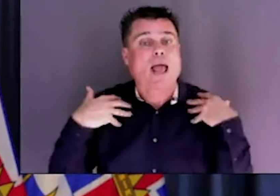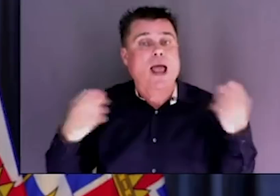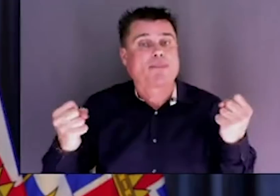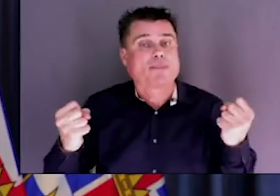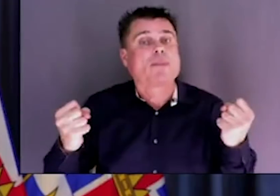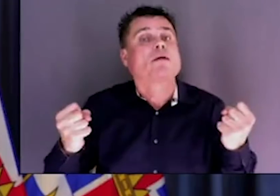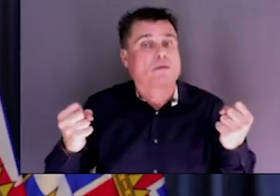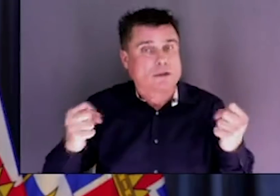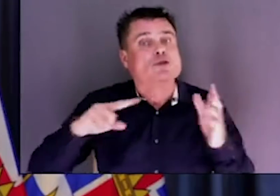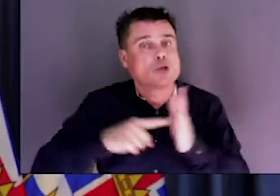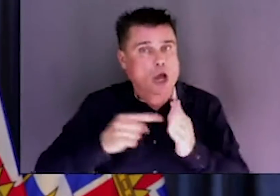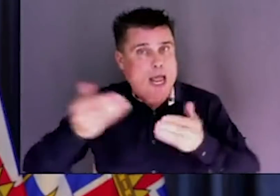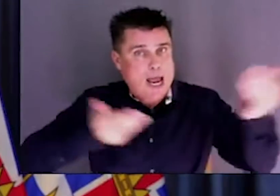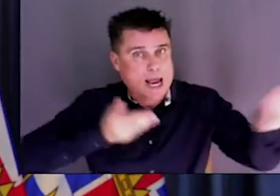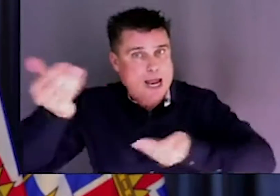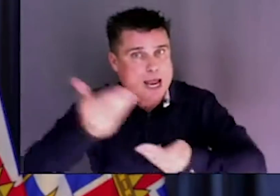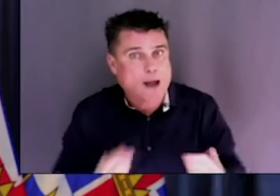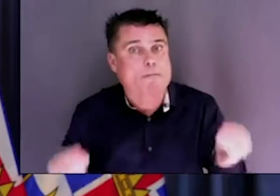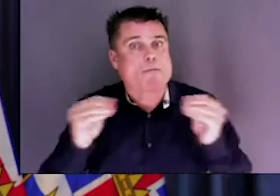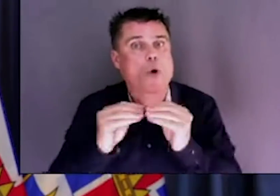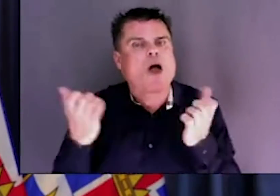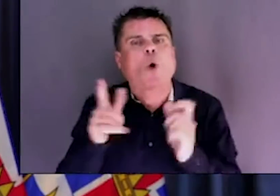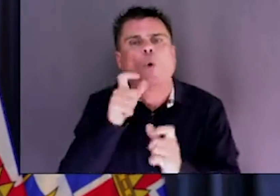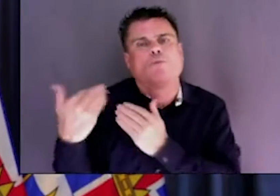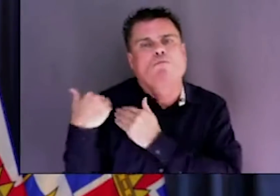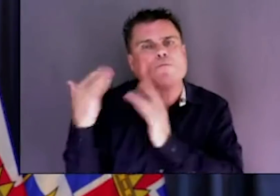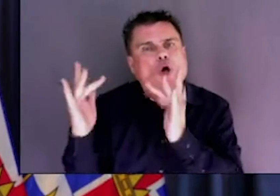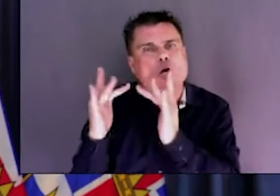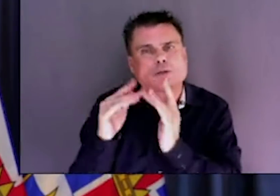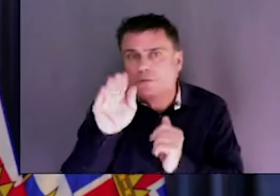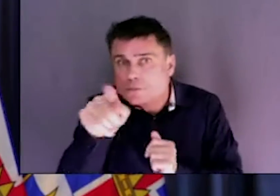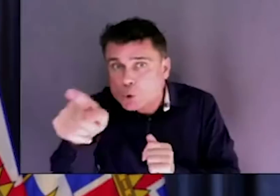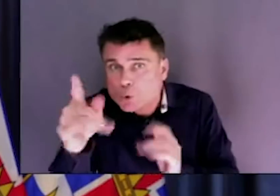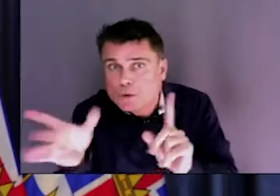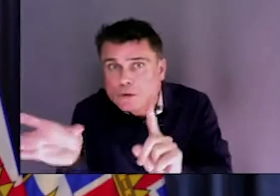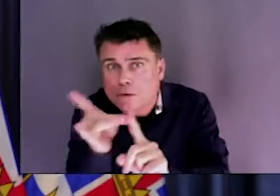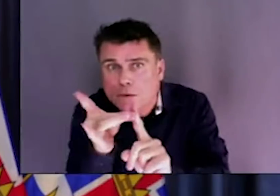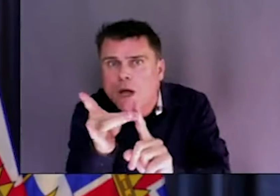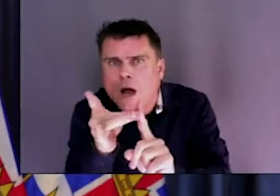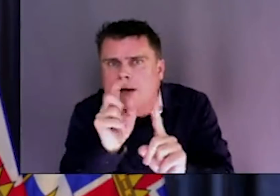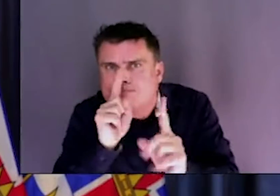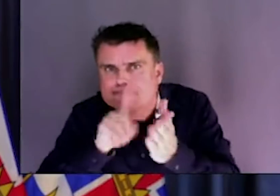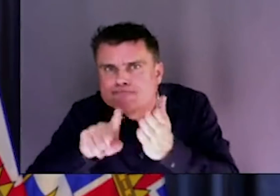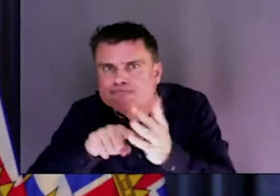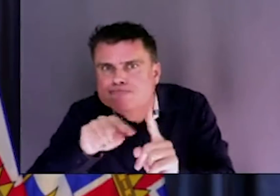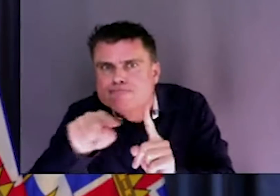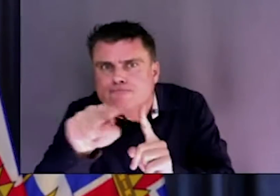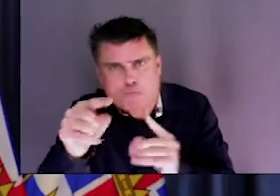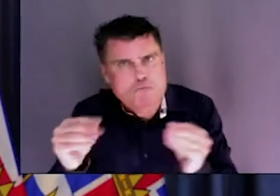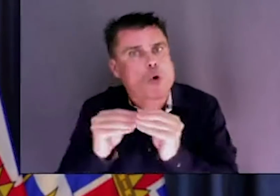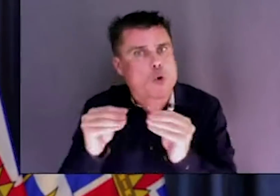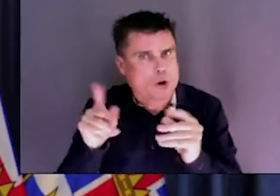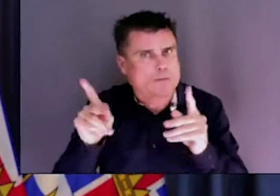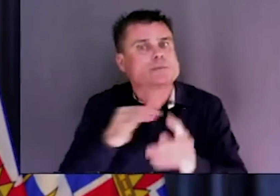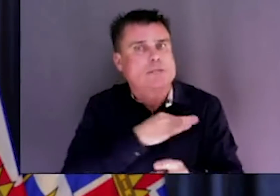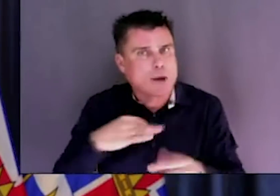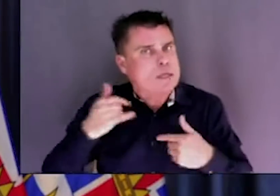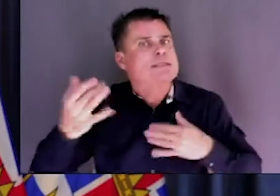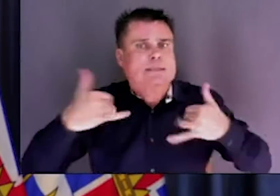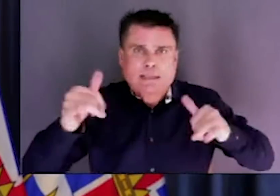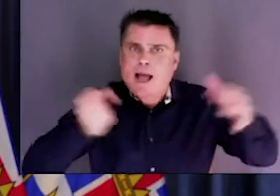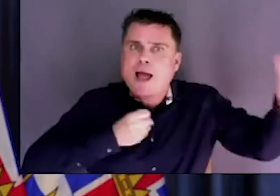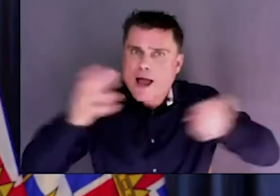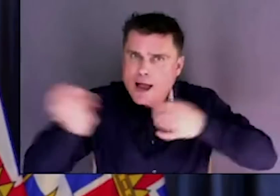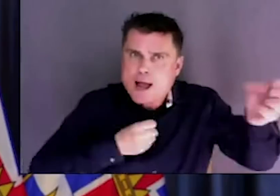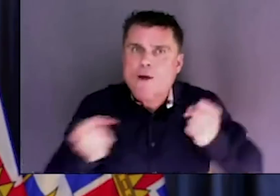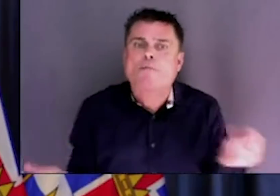required as we see further outbreaks, particularly in Fraser Health, but not exclusively there. But when it comes to restaffing